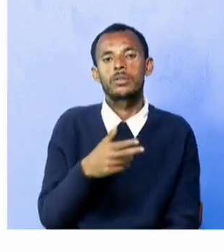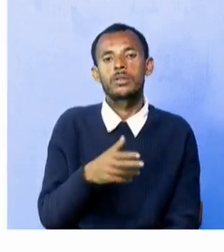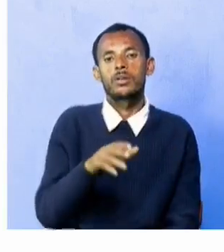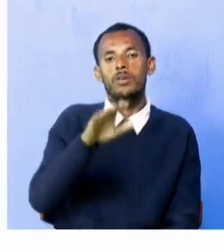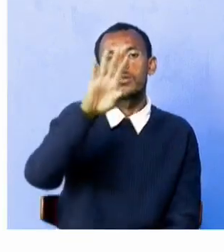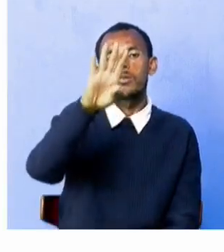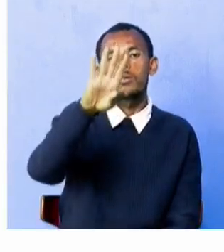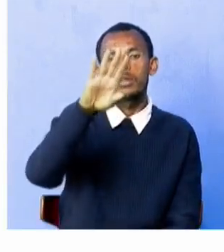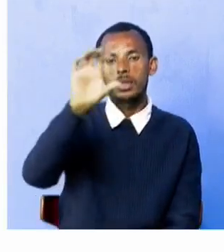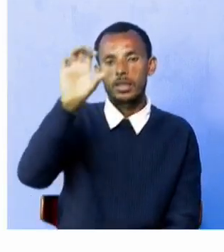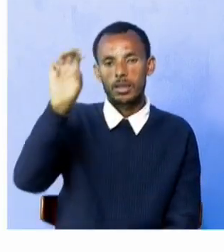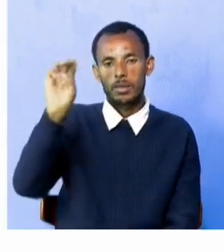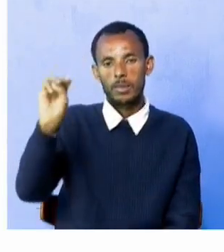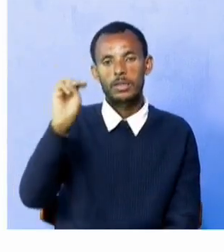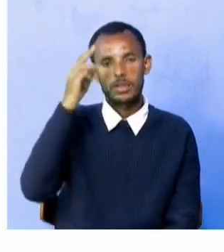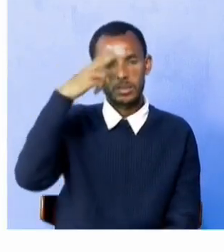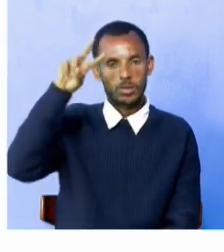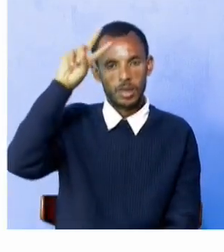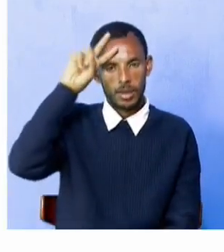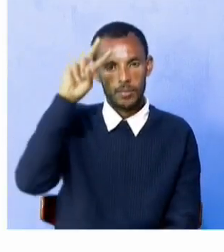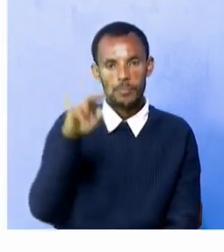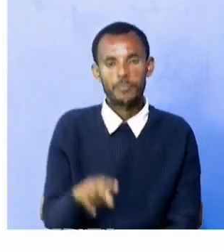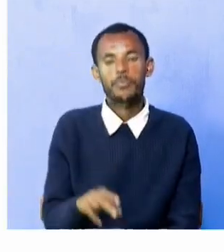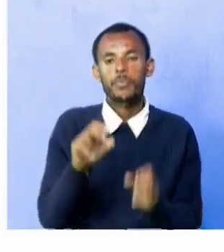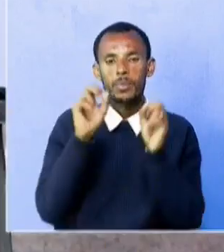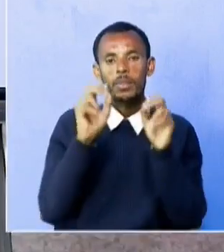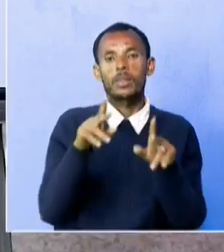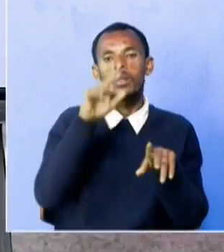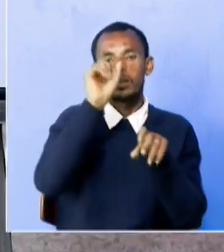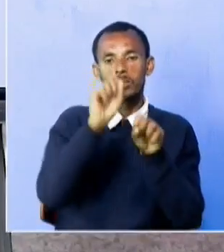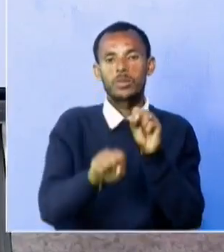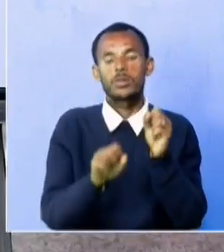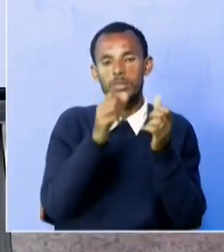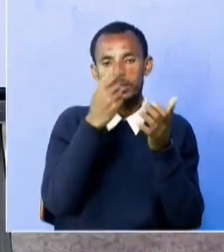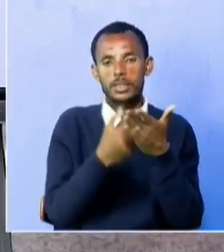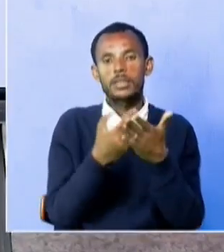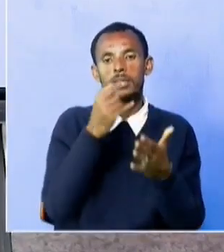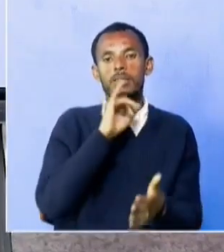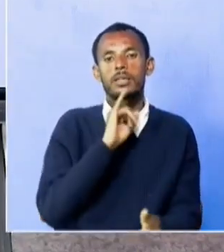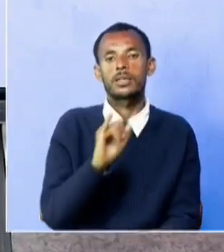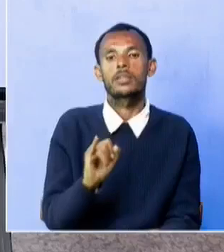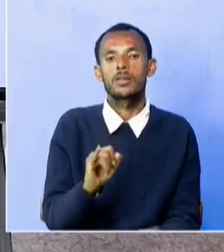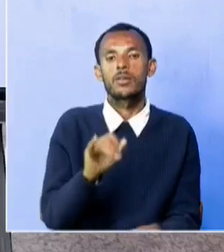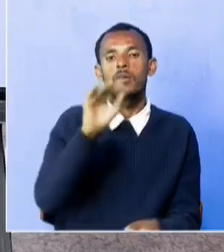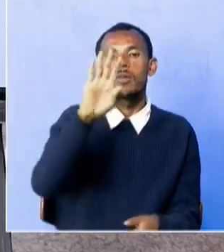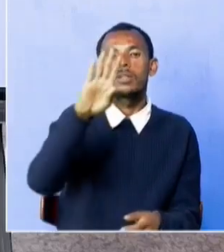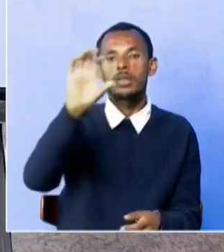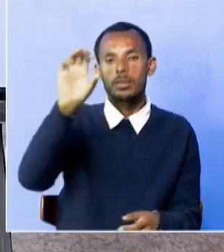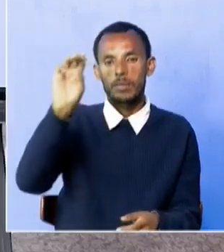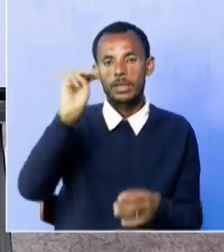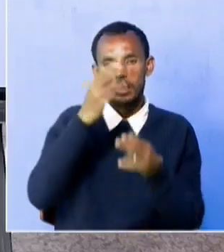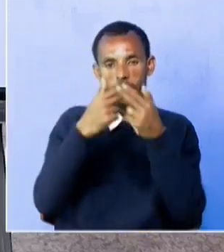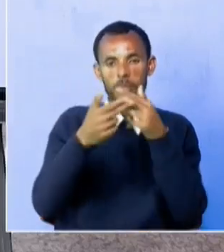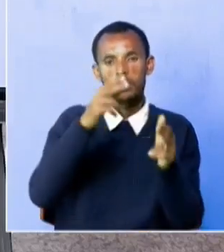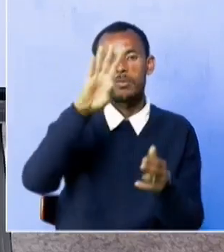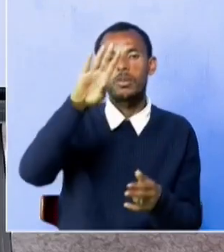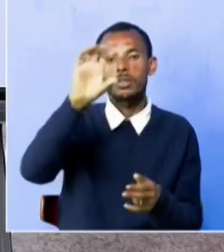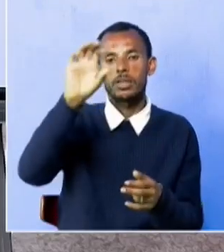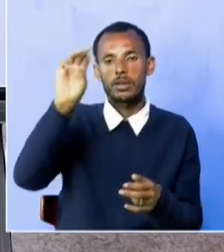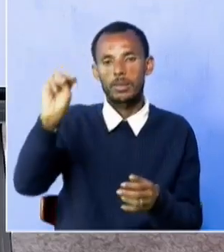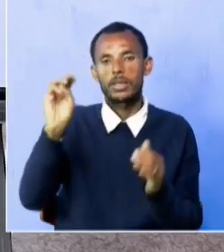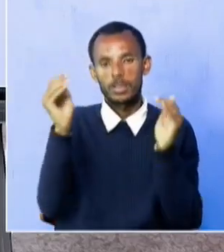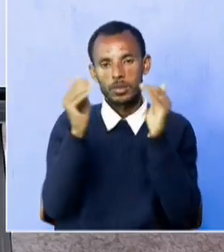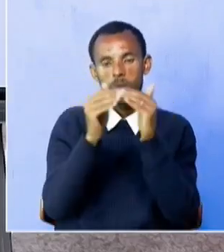4 centimeter square. Okay, so this is 4 centimeter times 4 centimeter